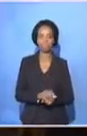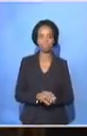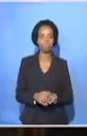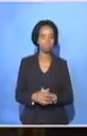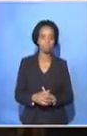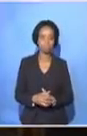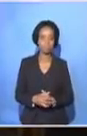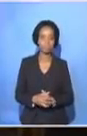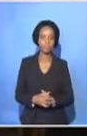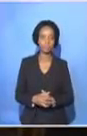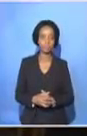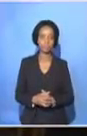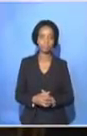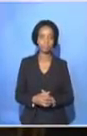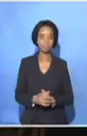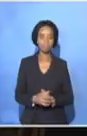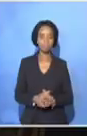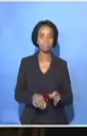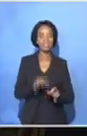Persons with